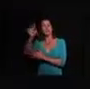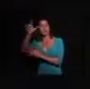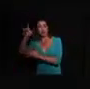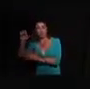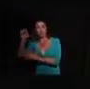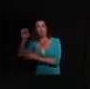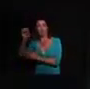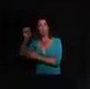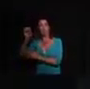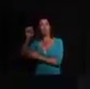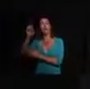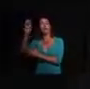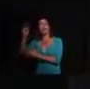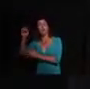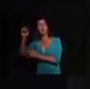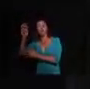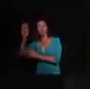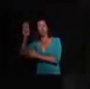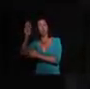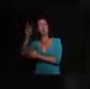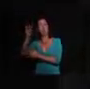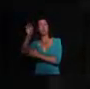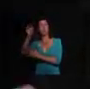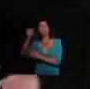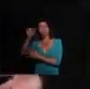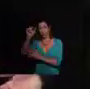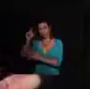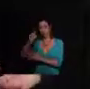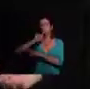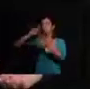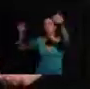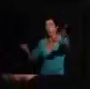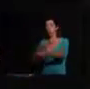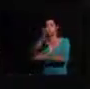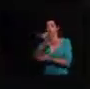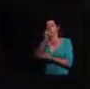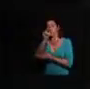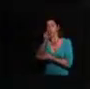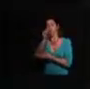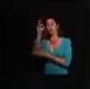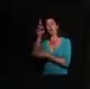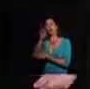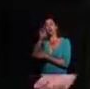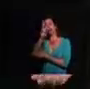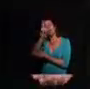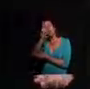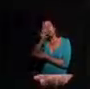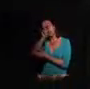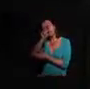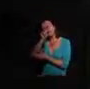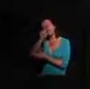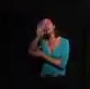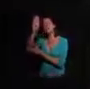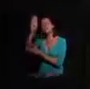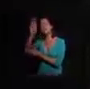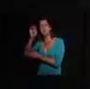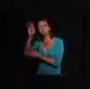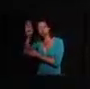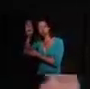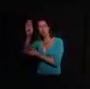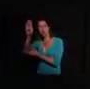we are lucky to have 3 of them joining us. So please welcome Jan Wright, Bob Wright, and Lynn